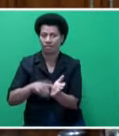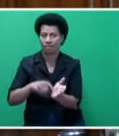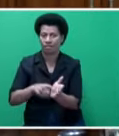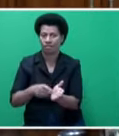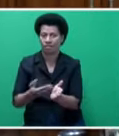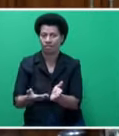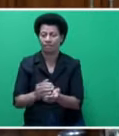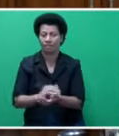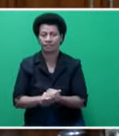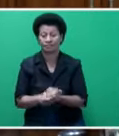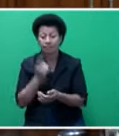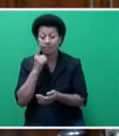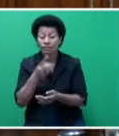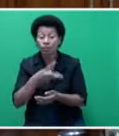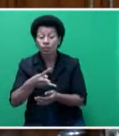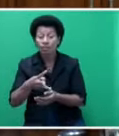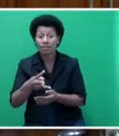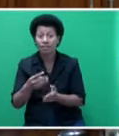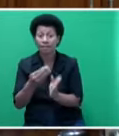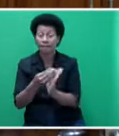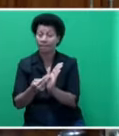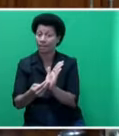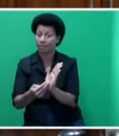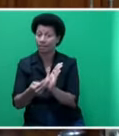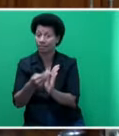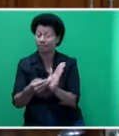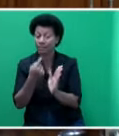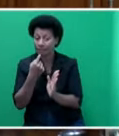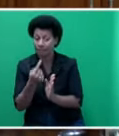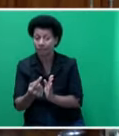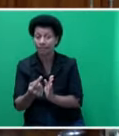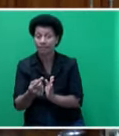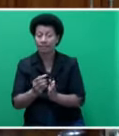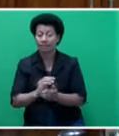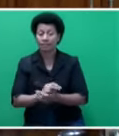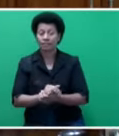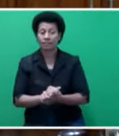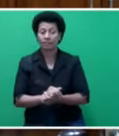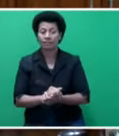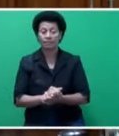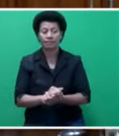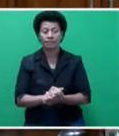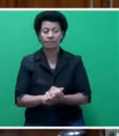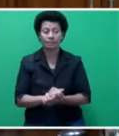look at the wording in the bill actually says that the